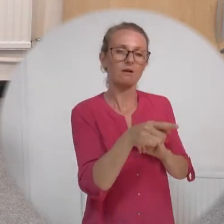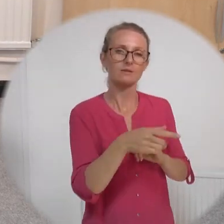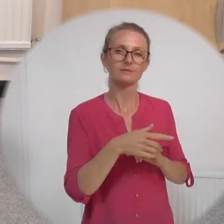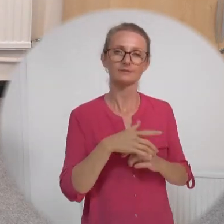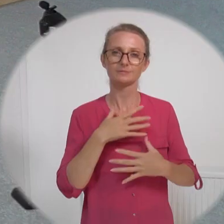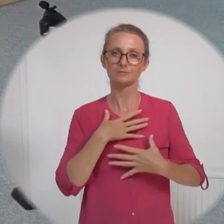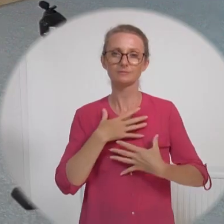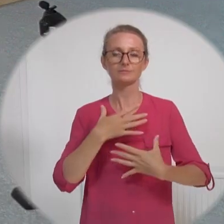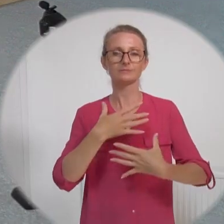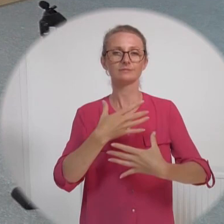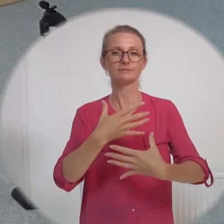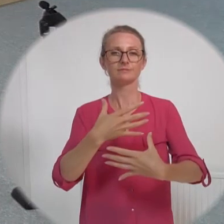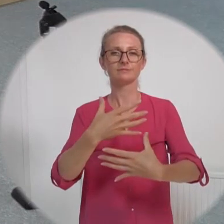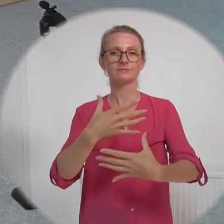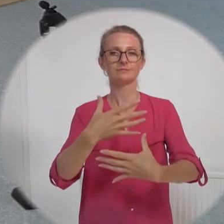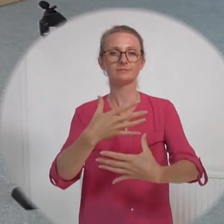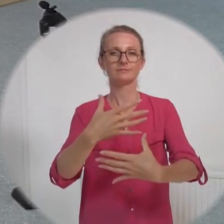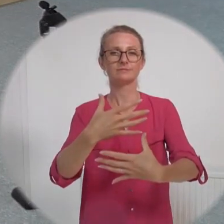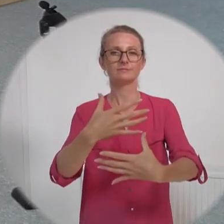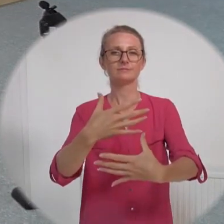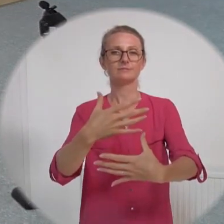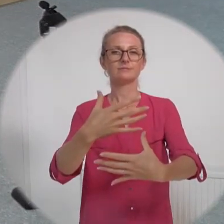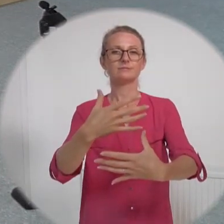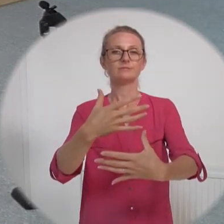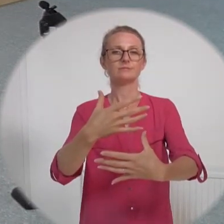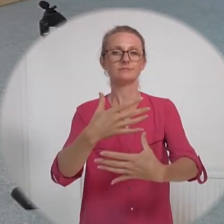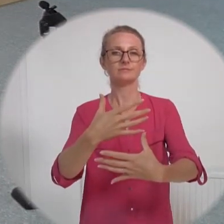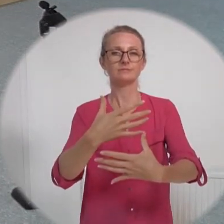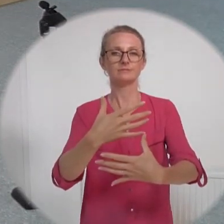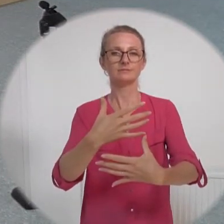breathe out. Breathe in